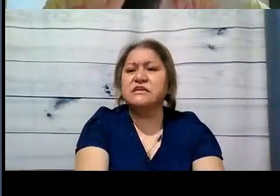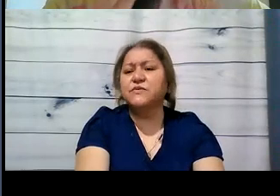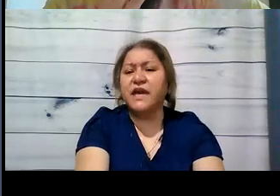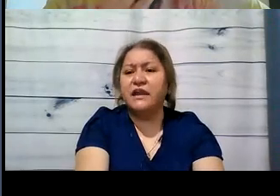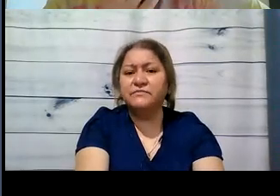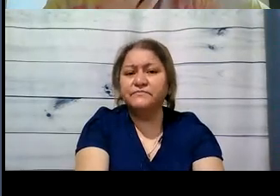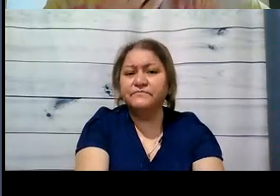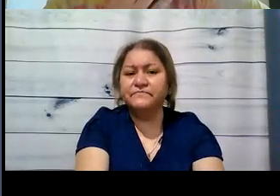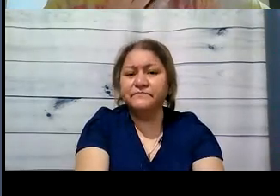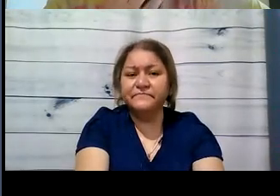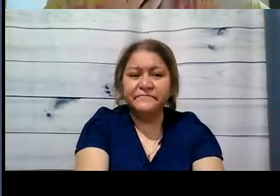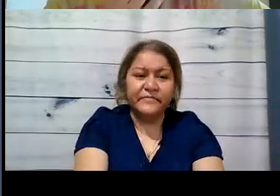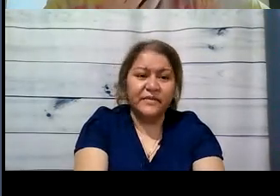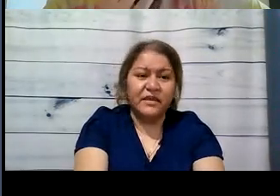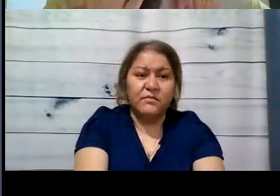want to see you again.